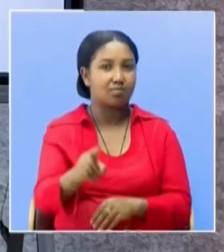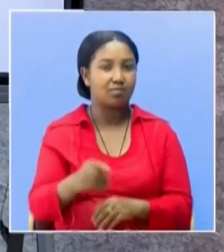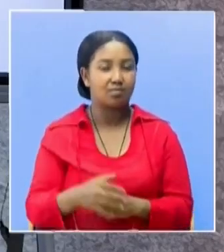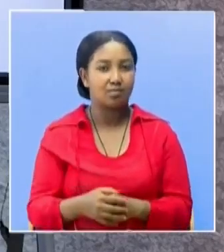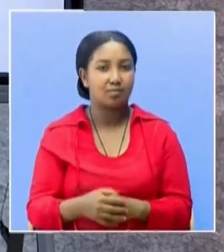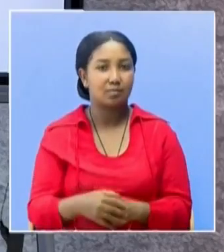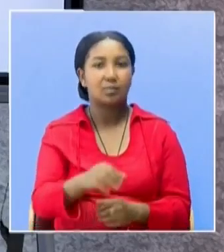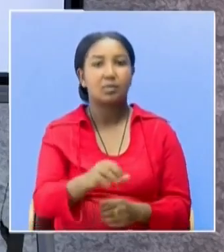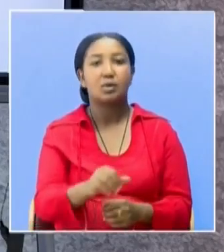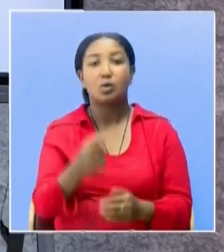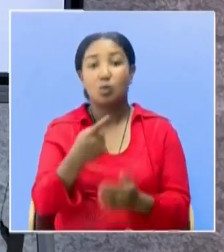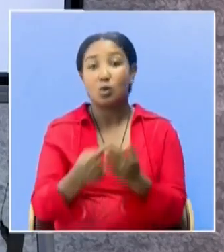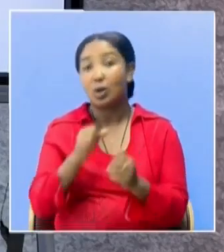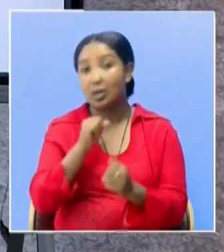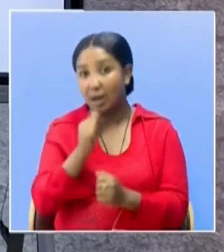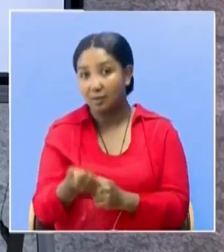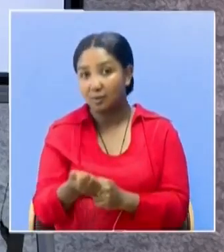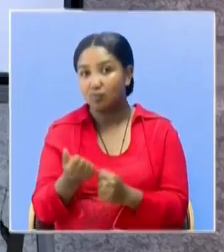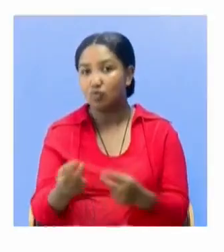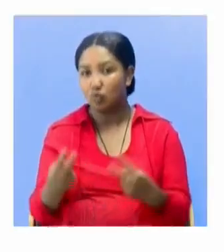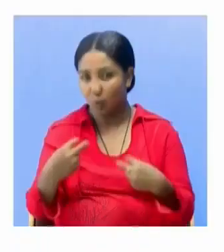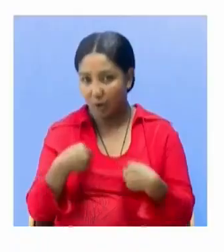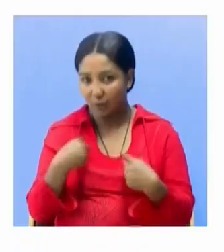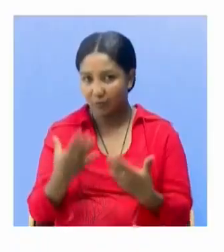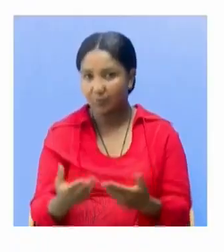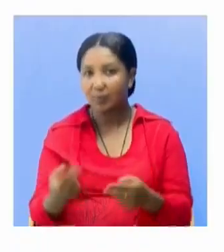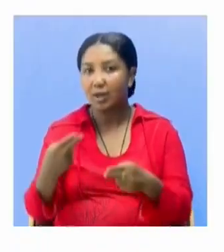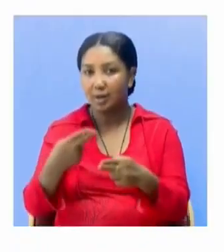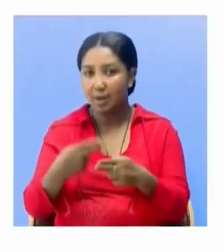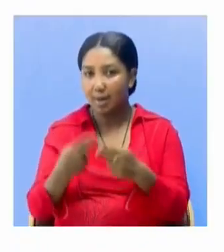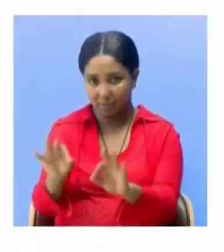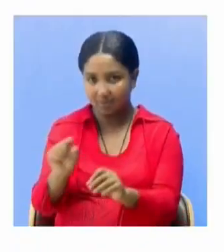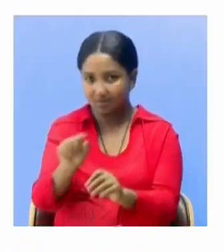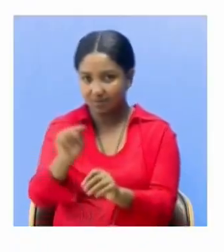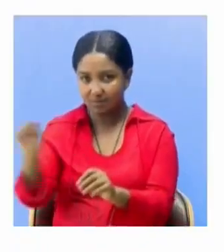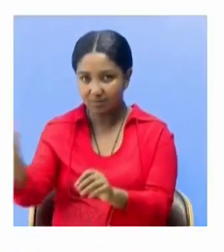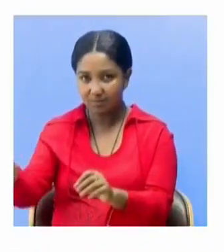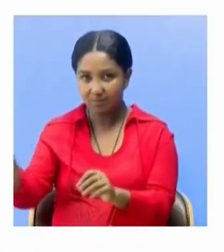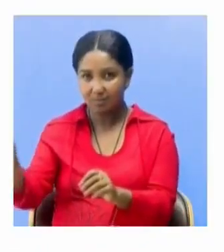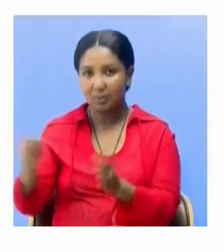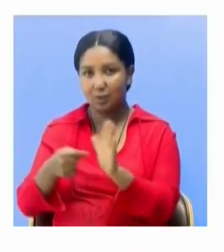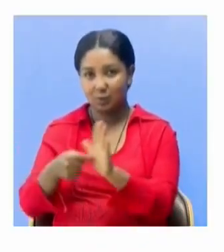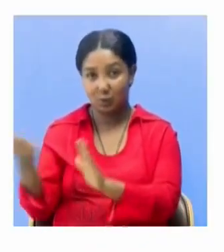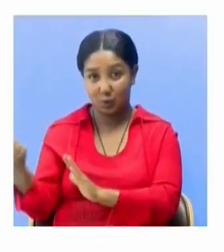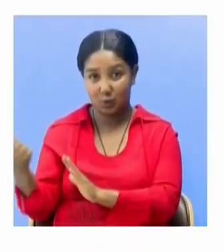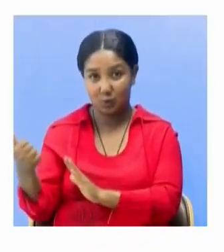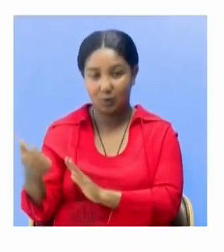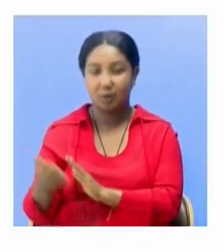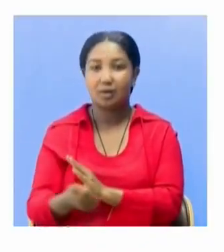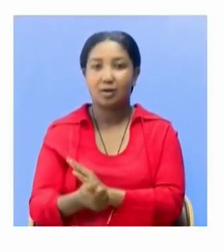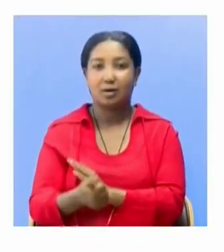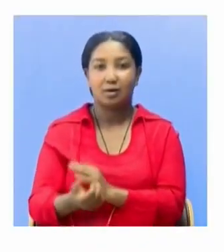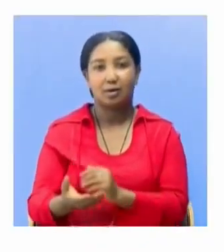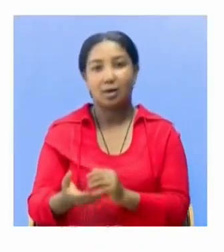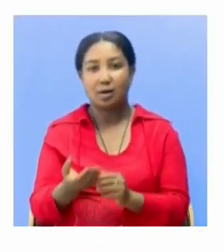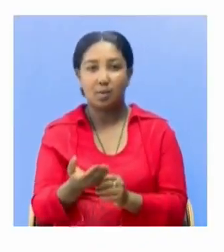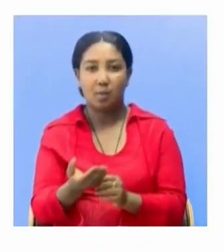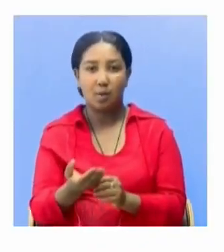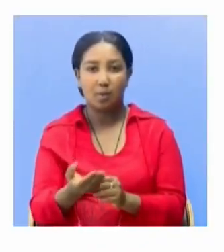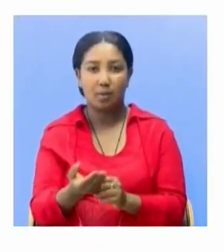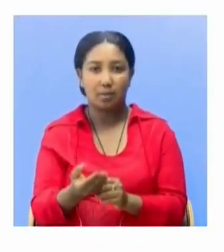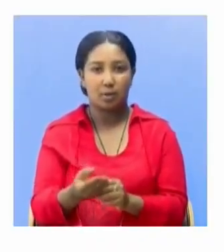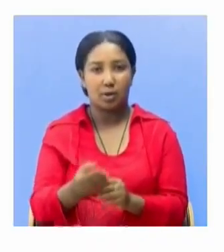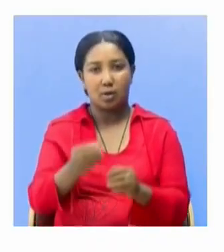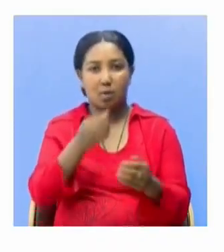address. It's not only that. You need to have what? Name is very important here, just to show you. Okay, post number or PO